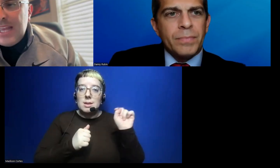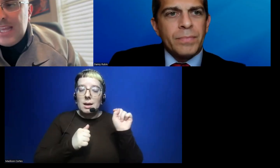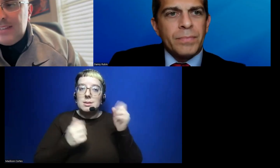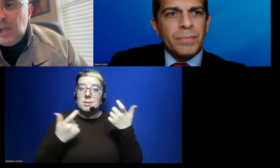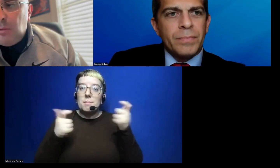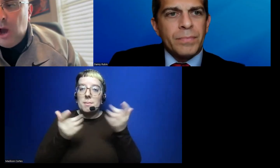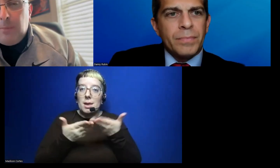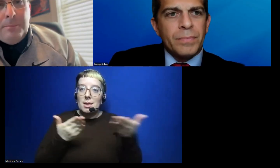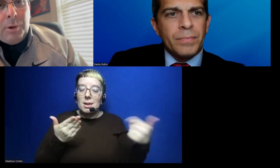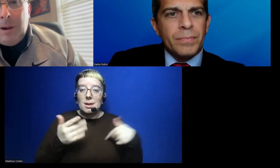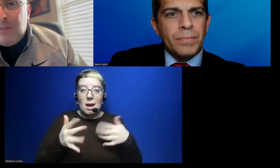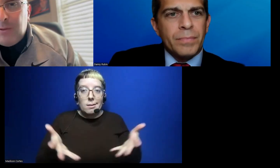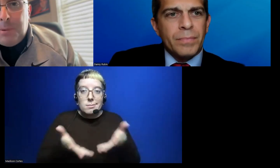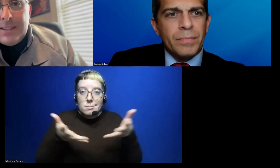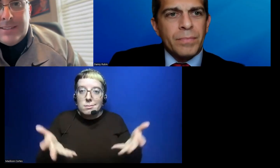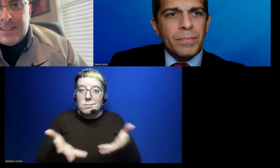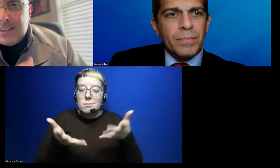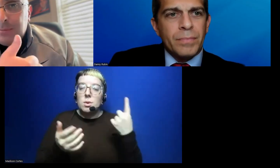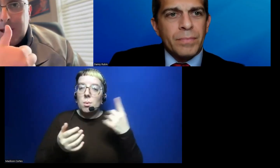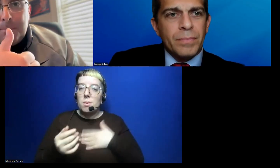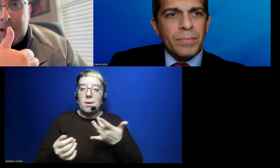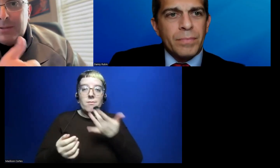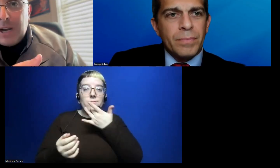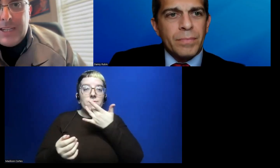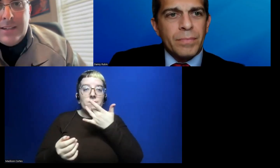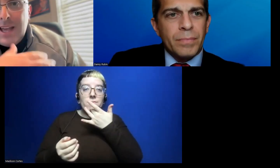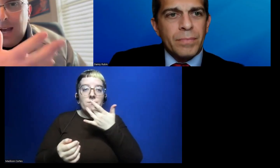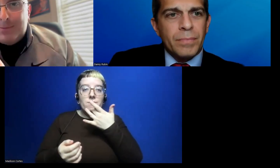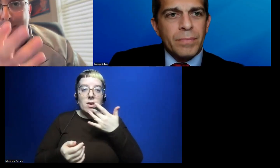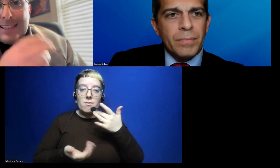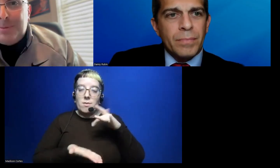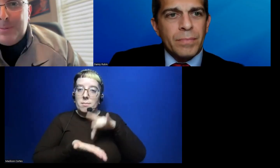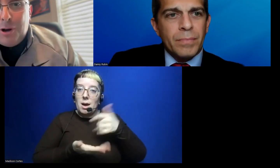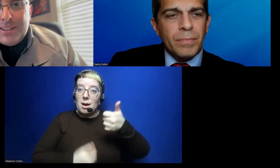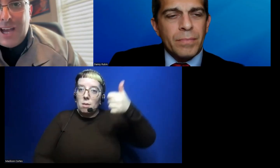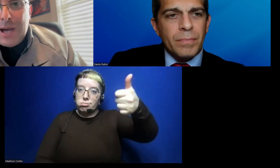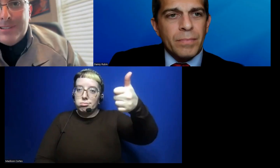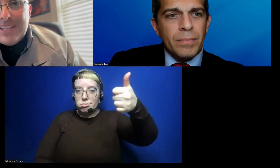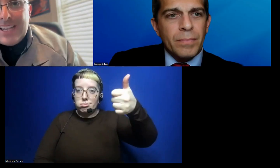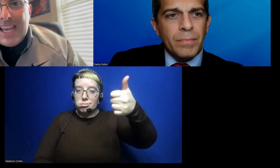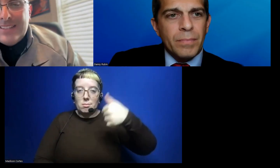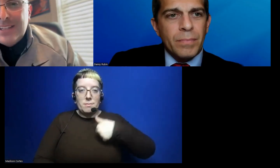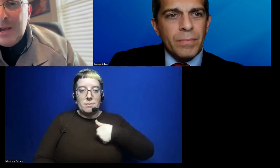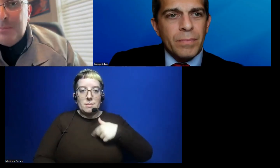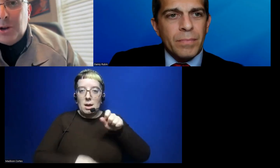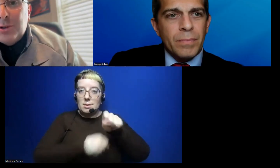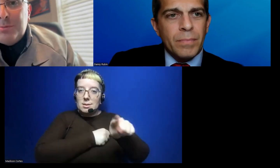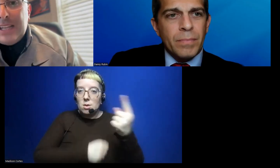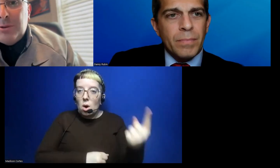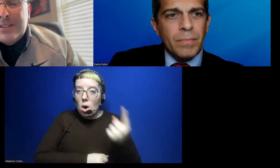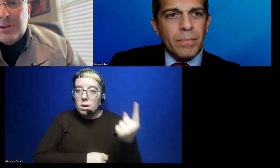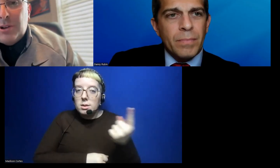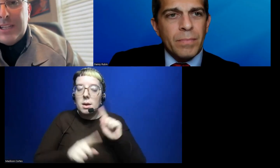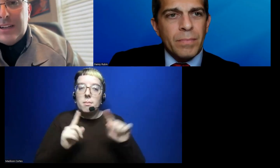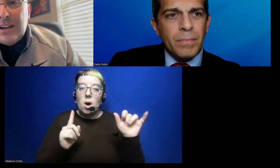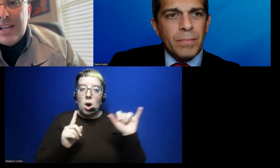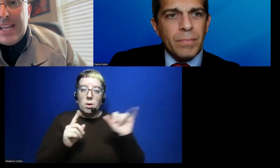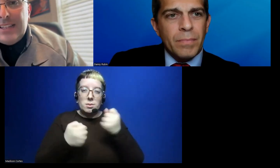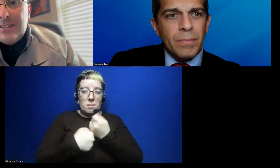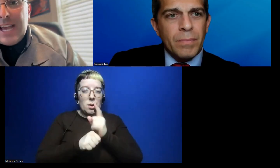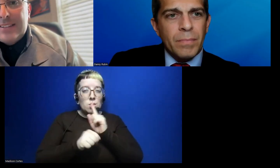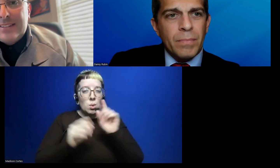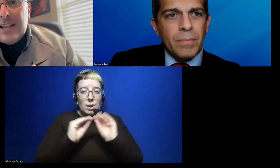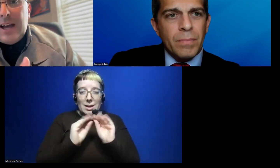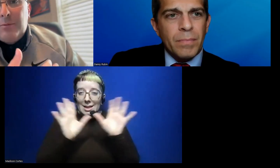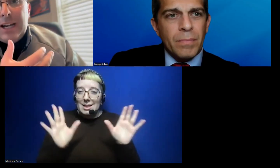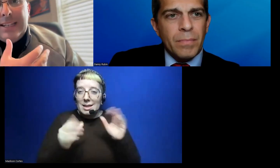you is, one of my favorite buttons is the thumbs up button, right? I send it to people all the time to say yes, but also being crystal clear